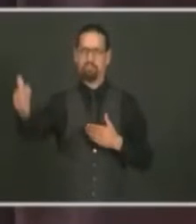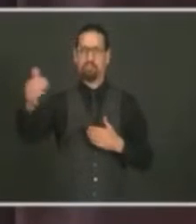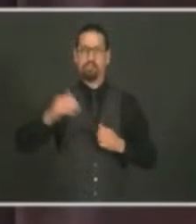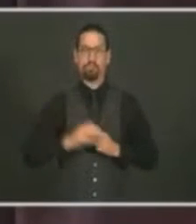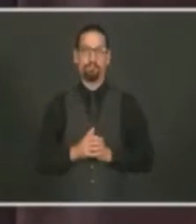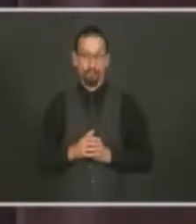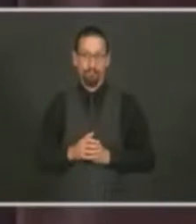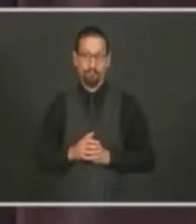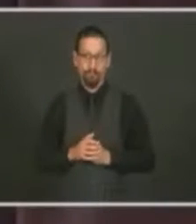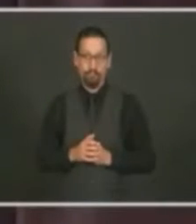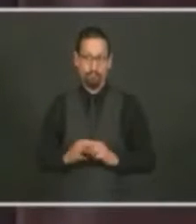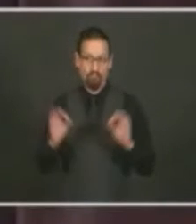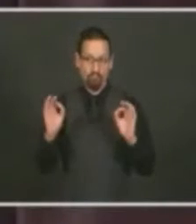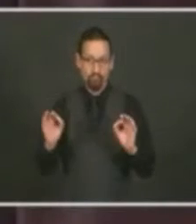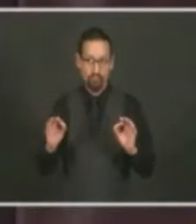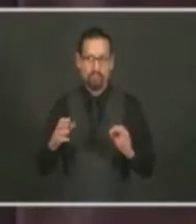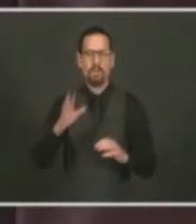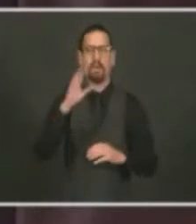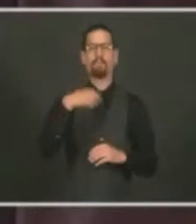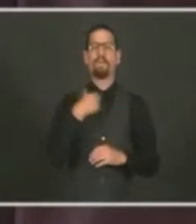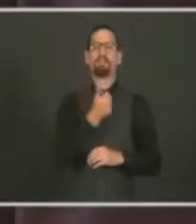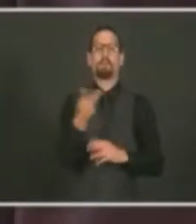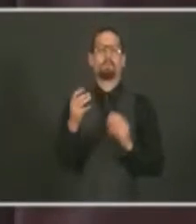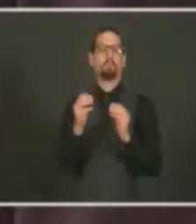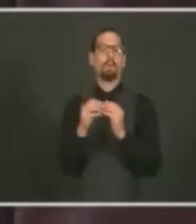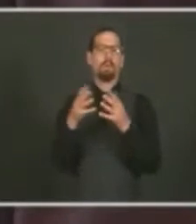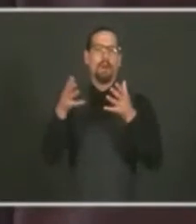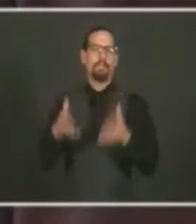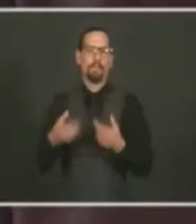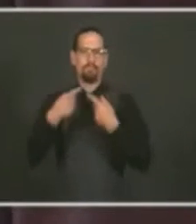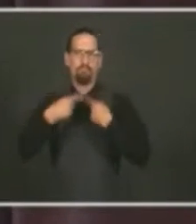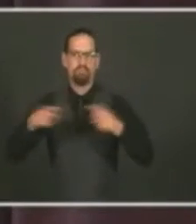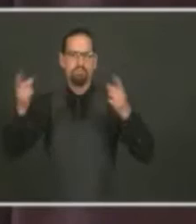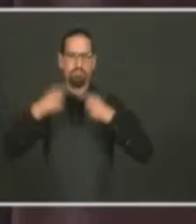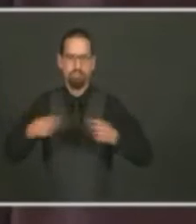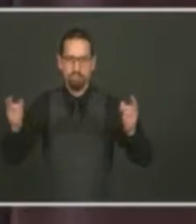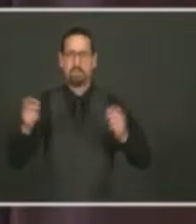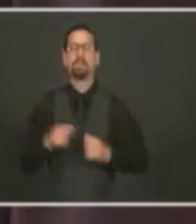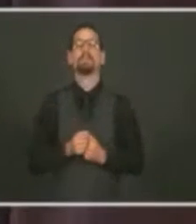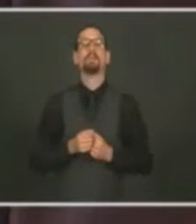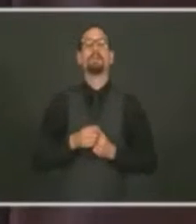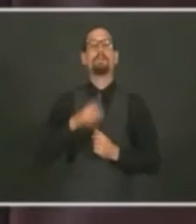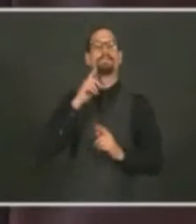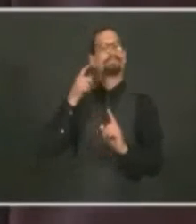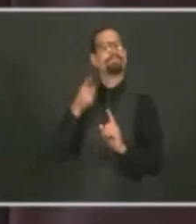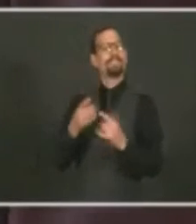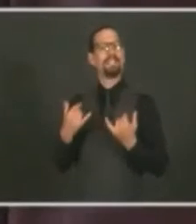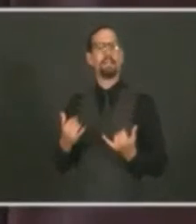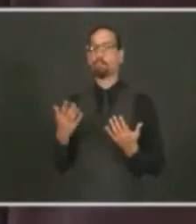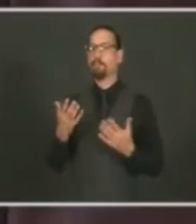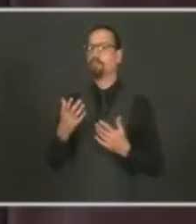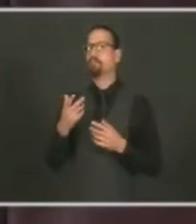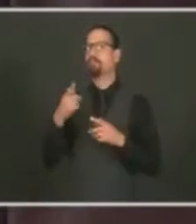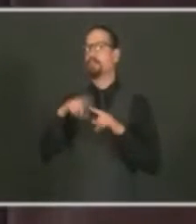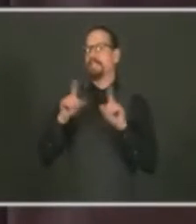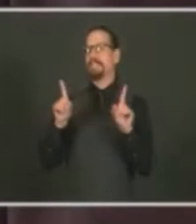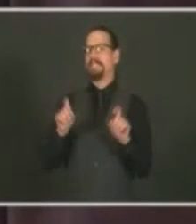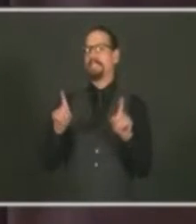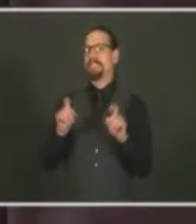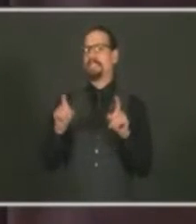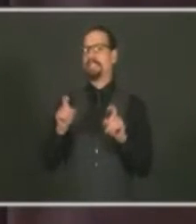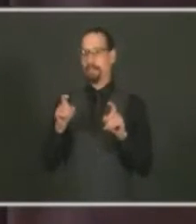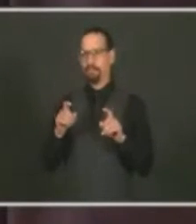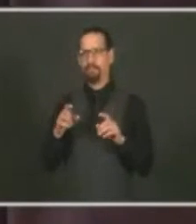Just a couple more announcements. I want to take a minute to talk about testing and begin with our K through